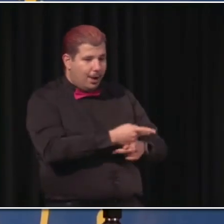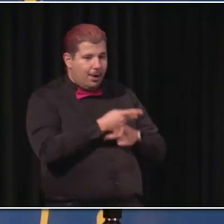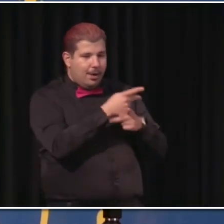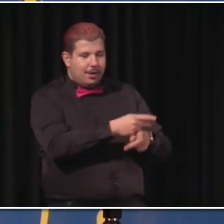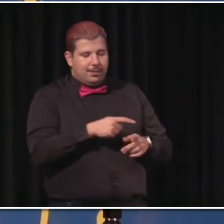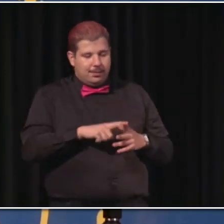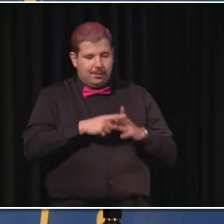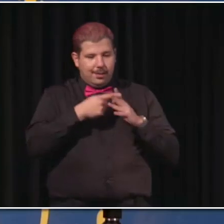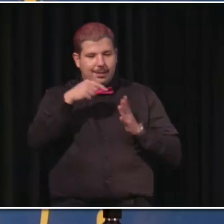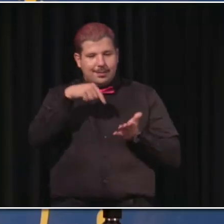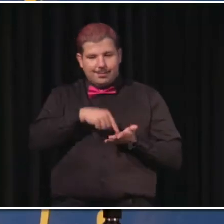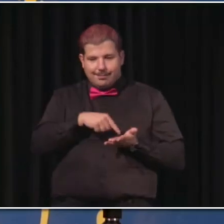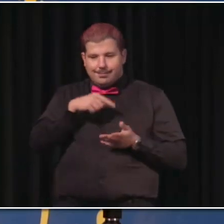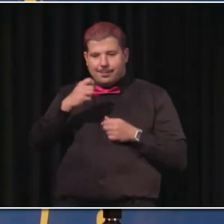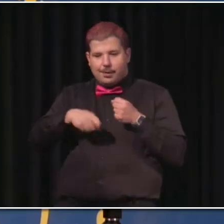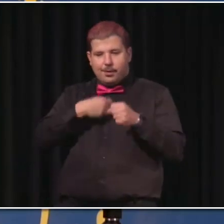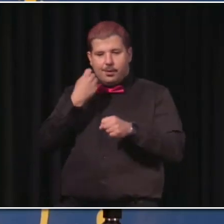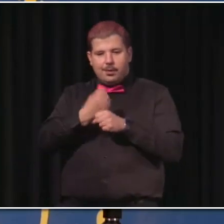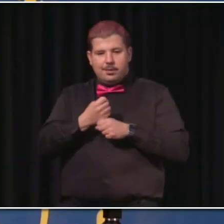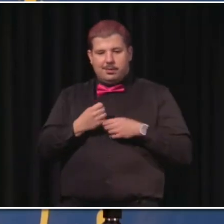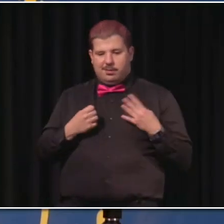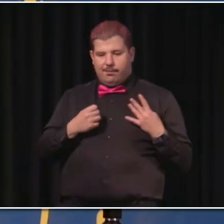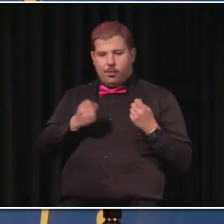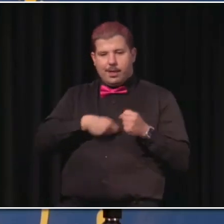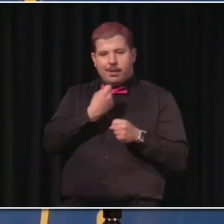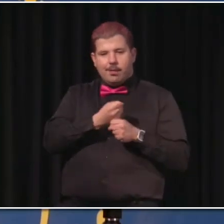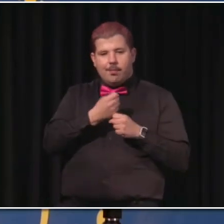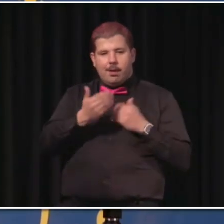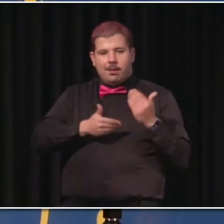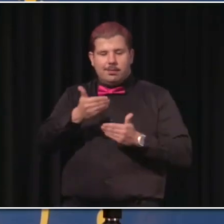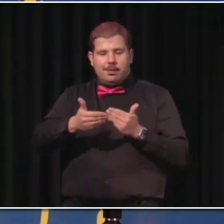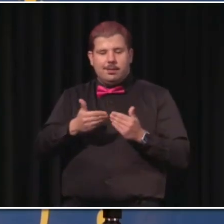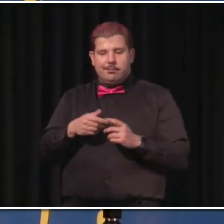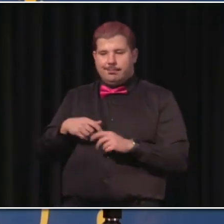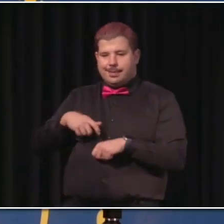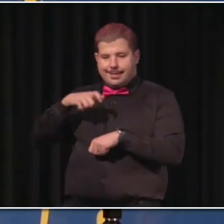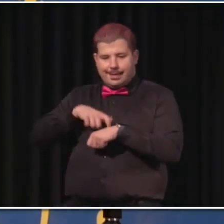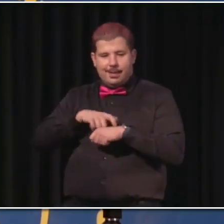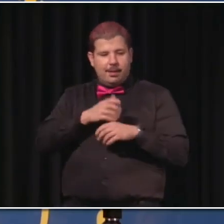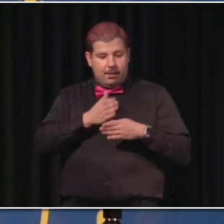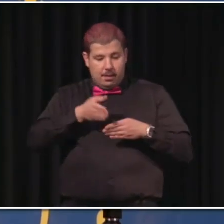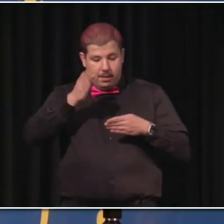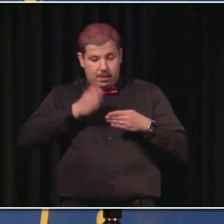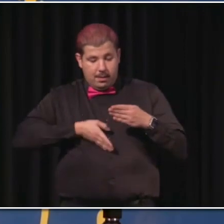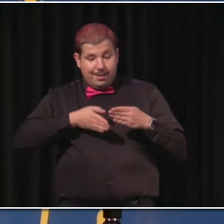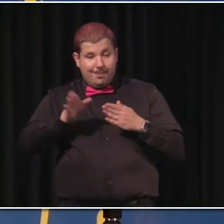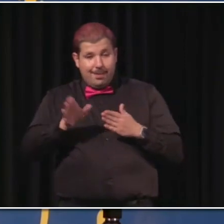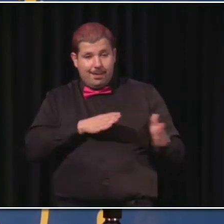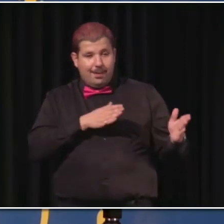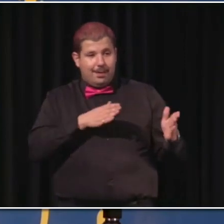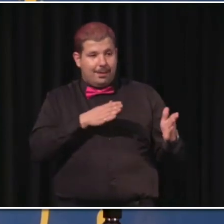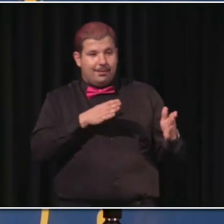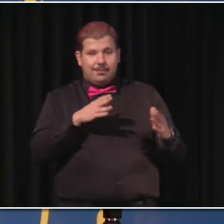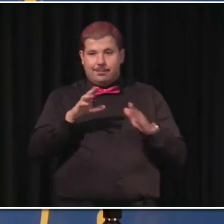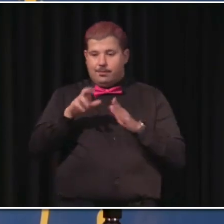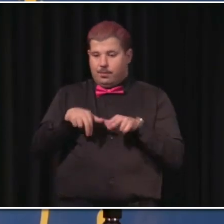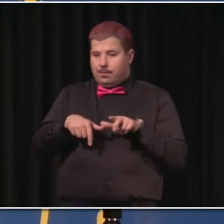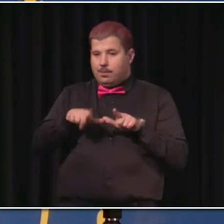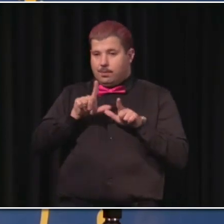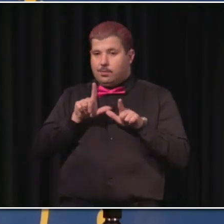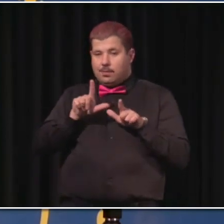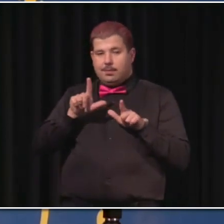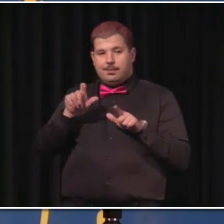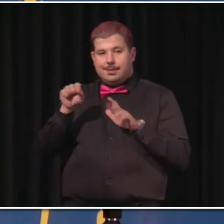year. It's a 4-year process, but by the time our health insurance plan is up for renewal by the state of California in